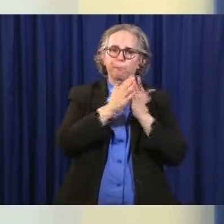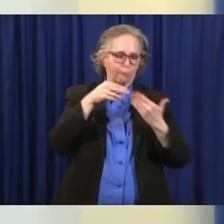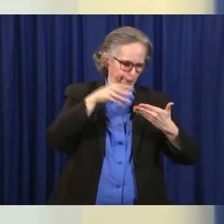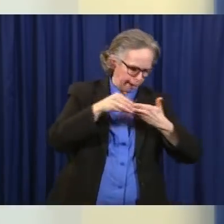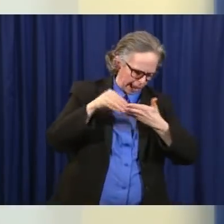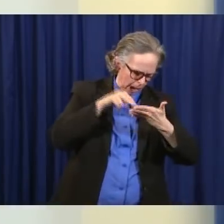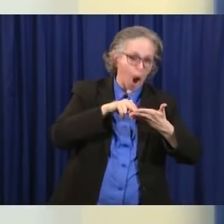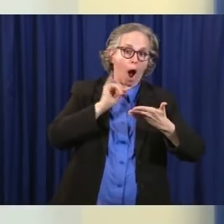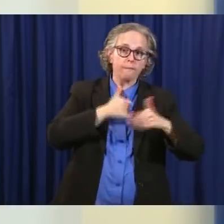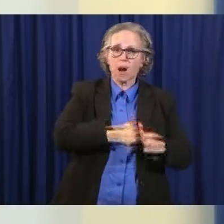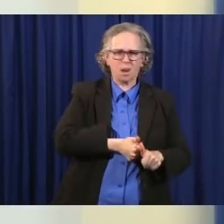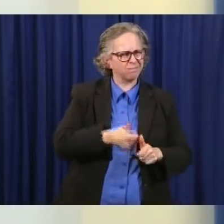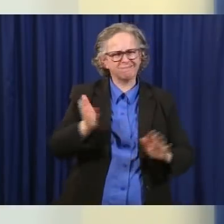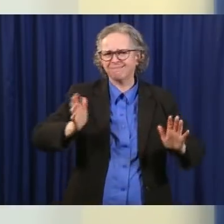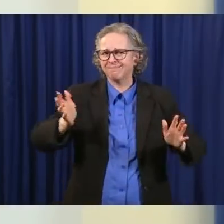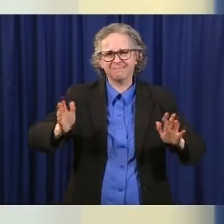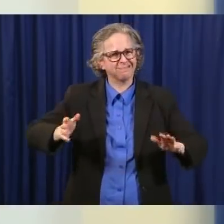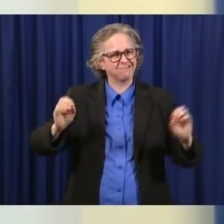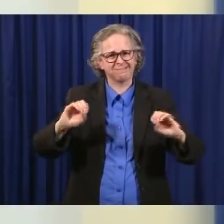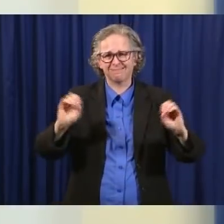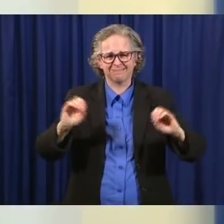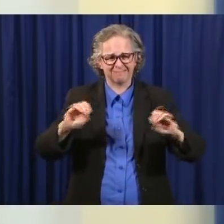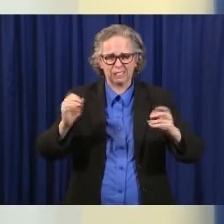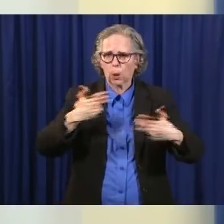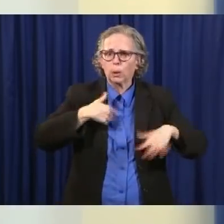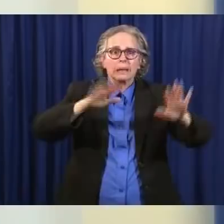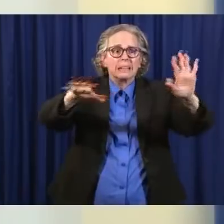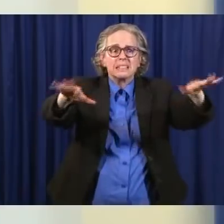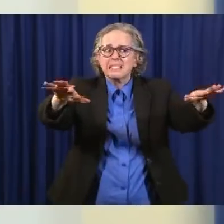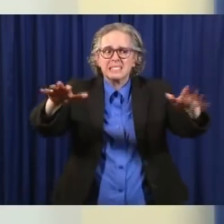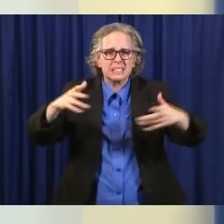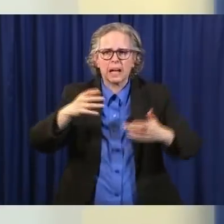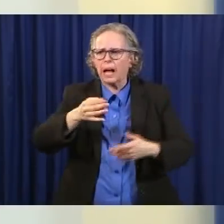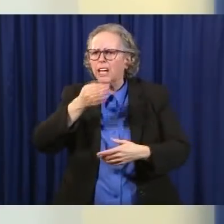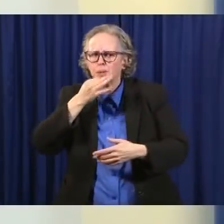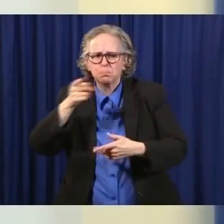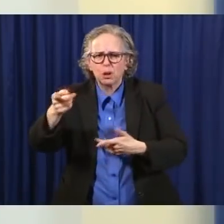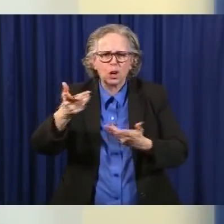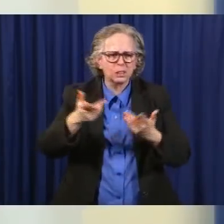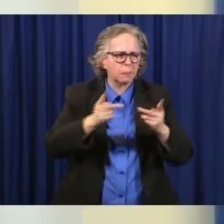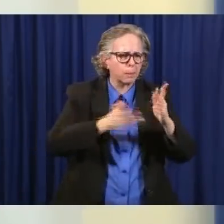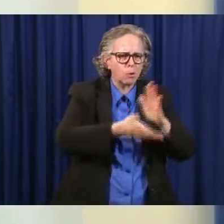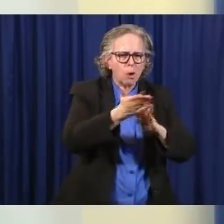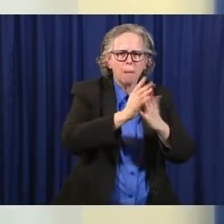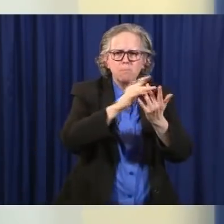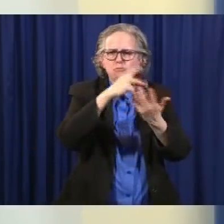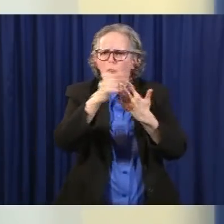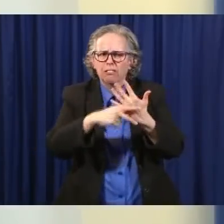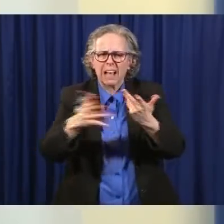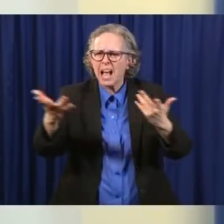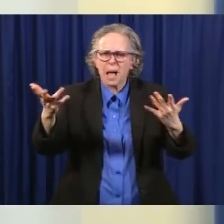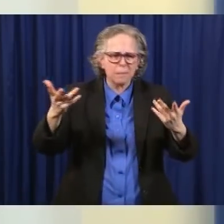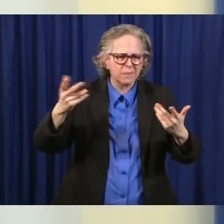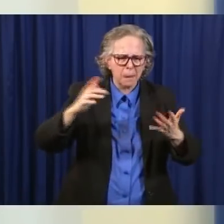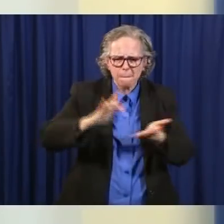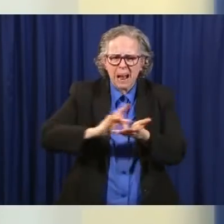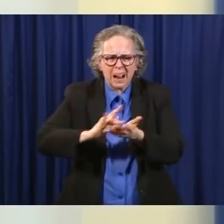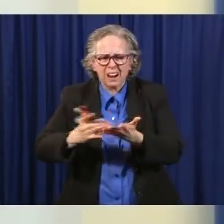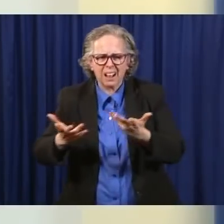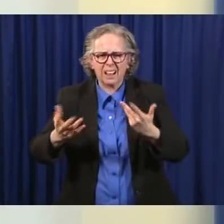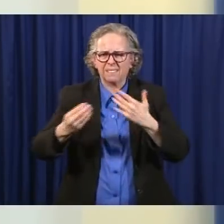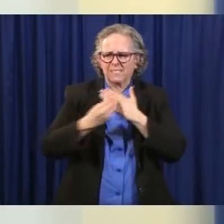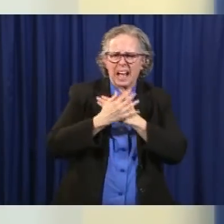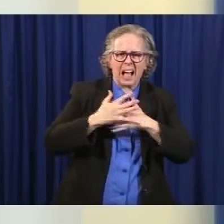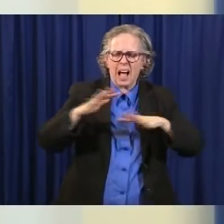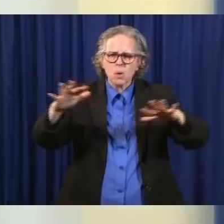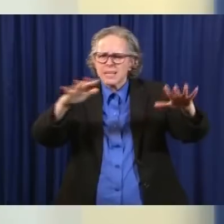all walks of life and people, who are actually running the programs to the best medical and clinical advice that we can